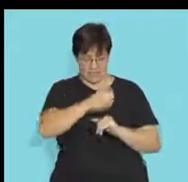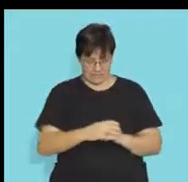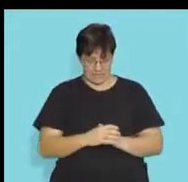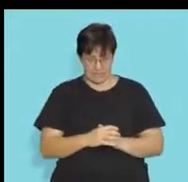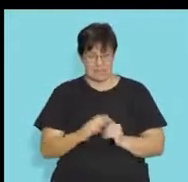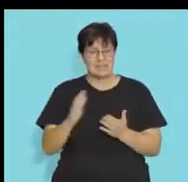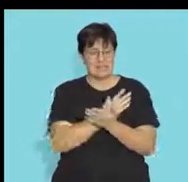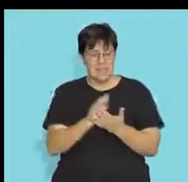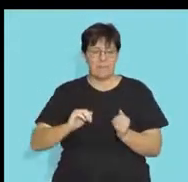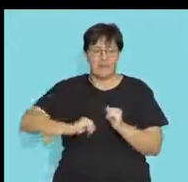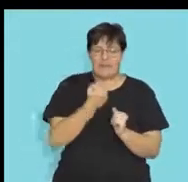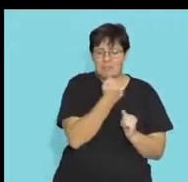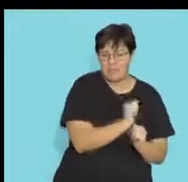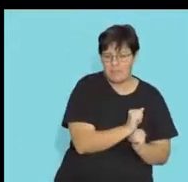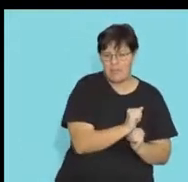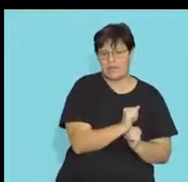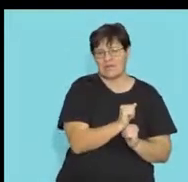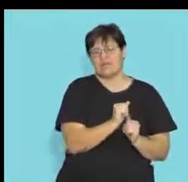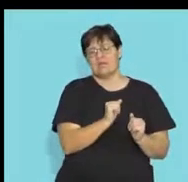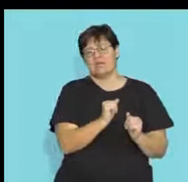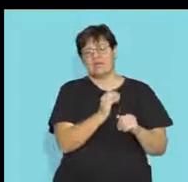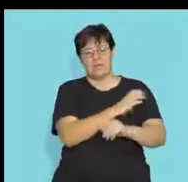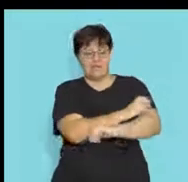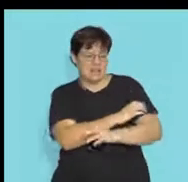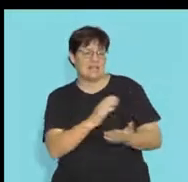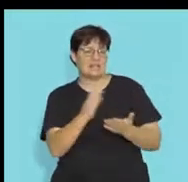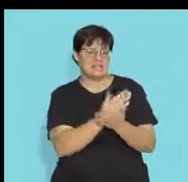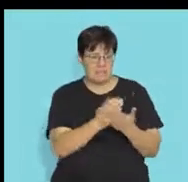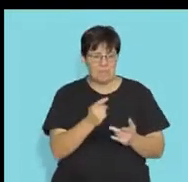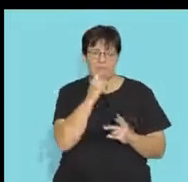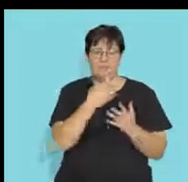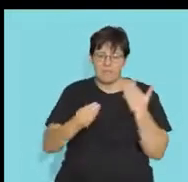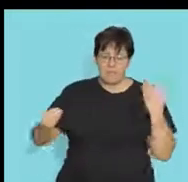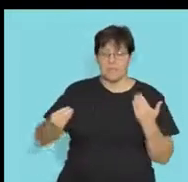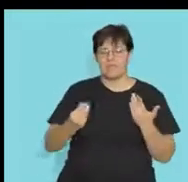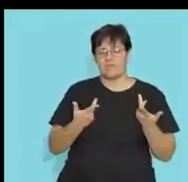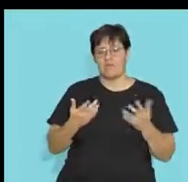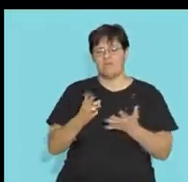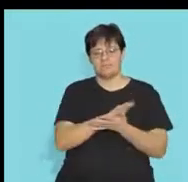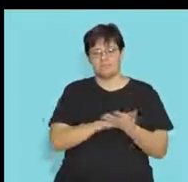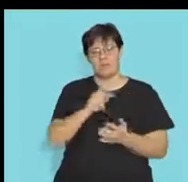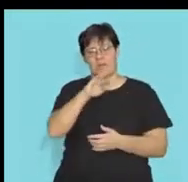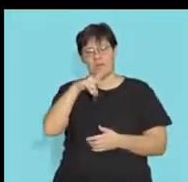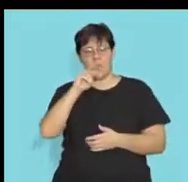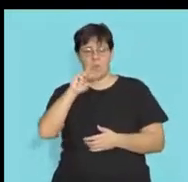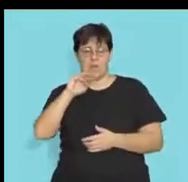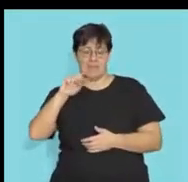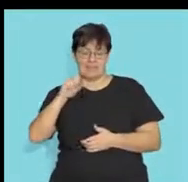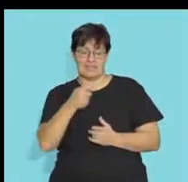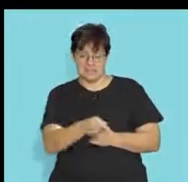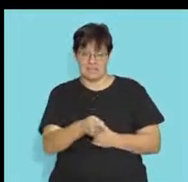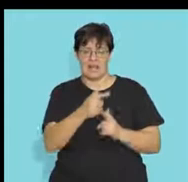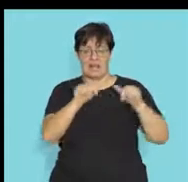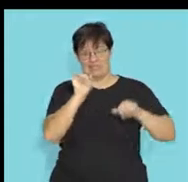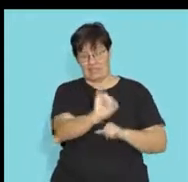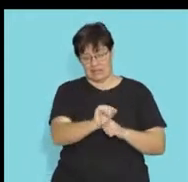organism. Some of it is stored as carbon compounds, and some of it leads to the accumulation of biomass at a trophic